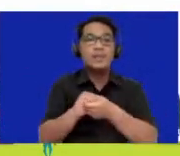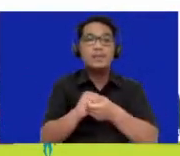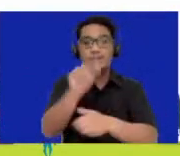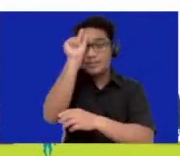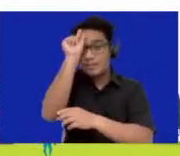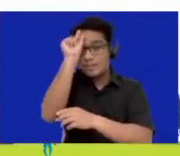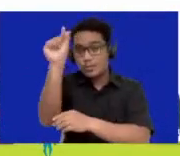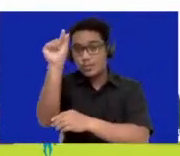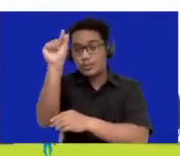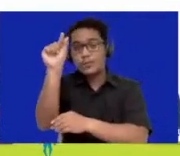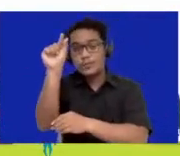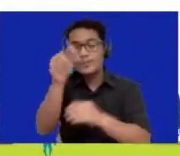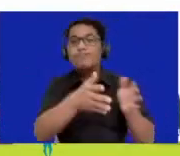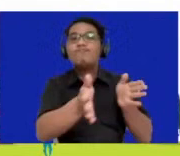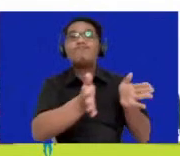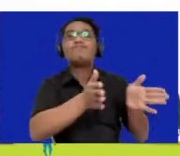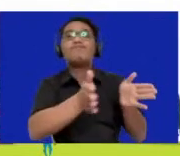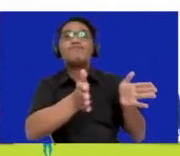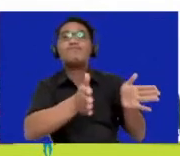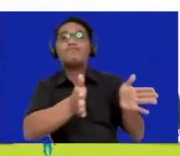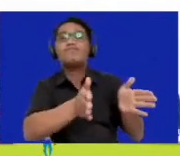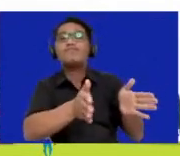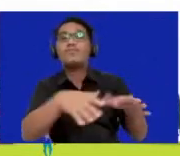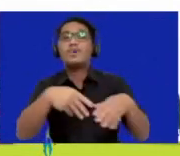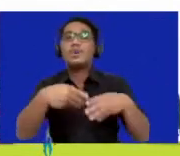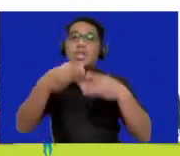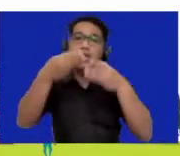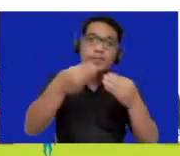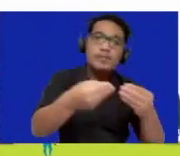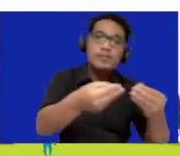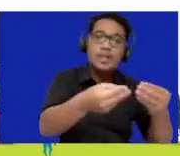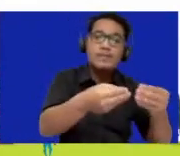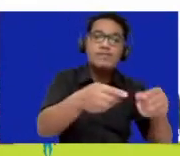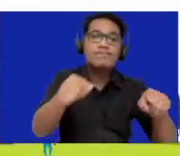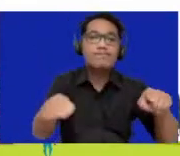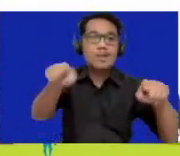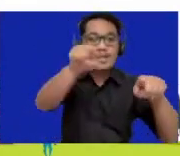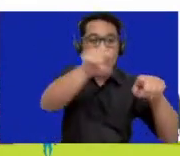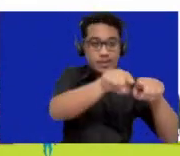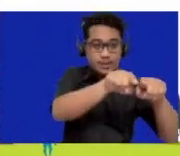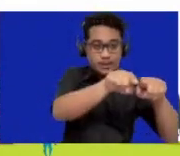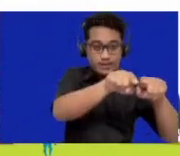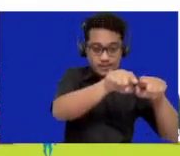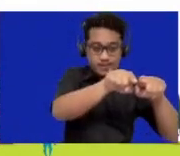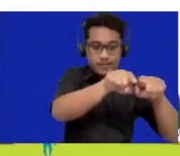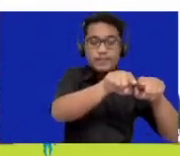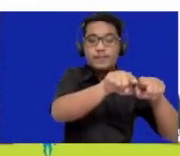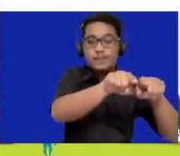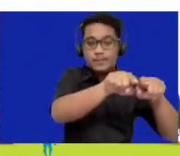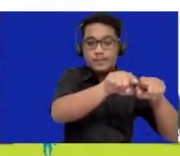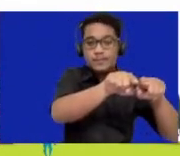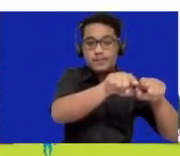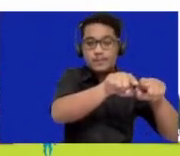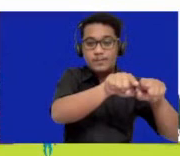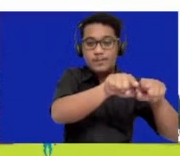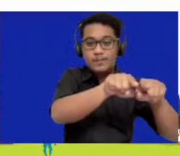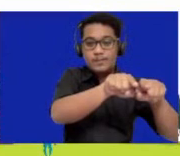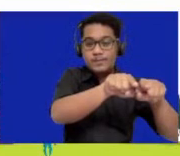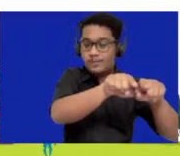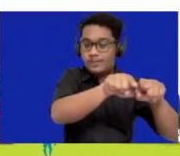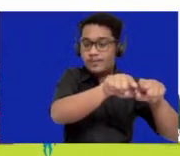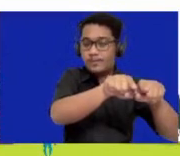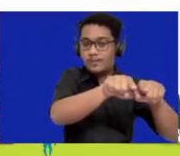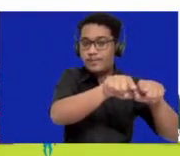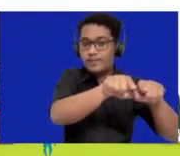provide and assist in first aid, rescue, relief, and rehabilitation operations, and contributing